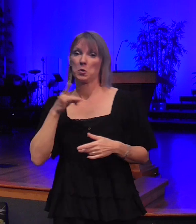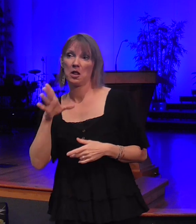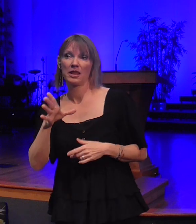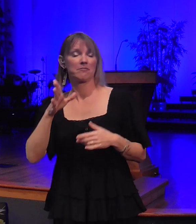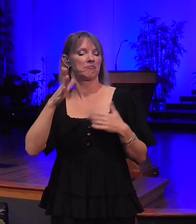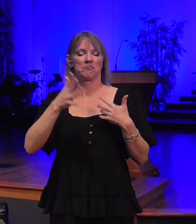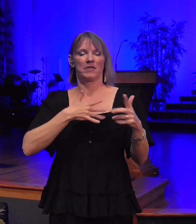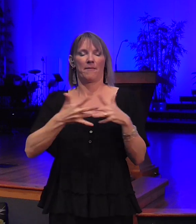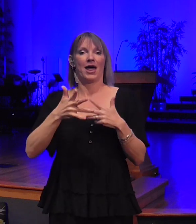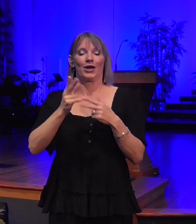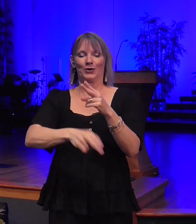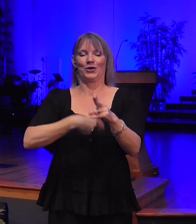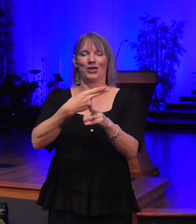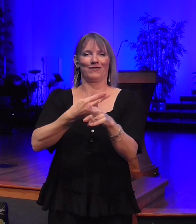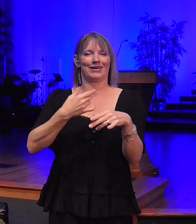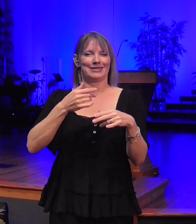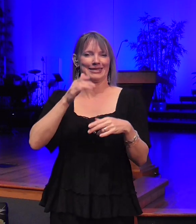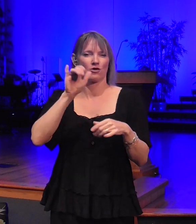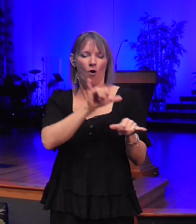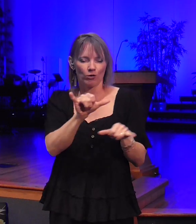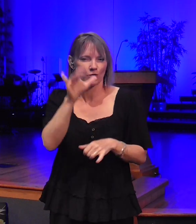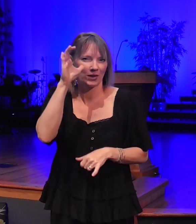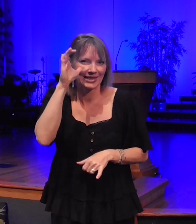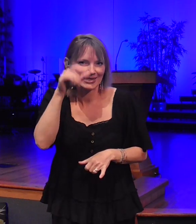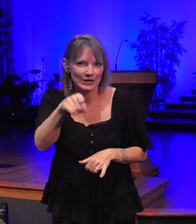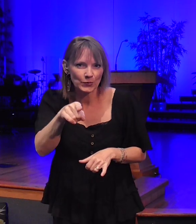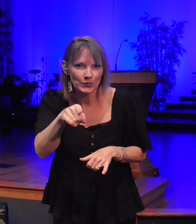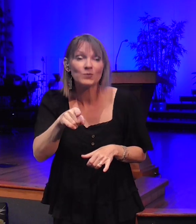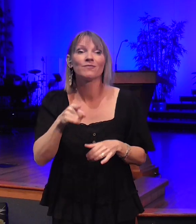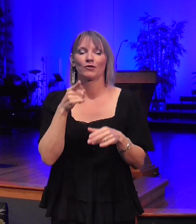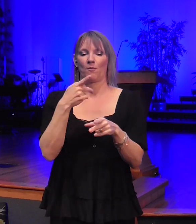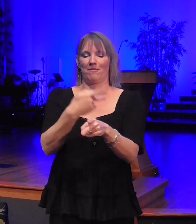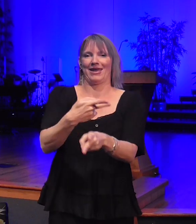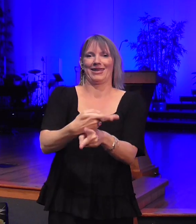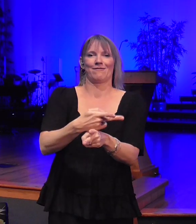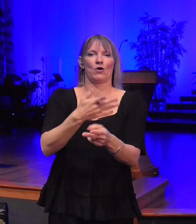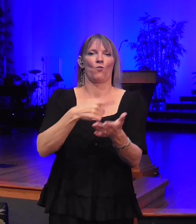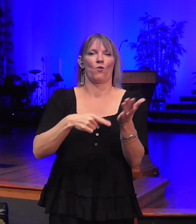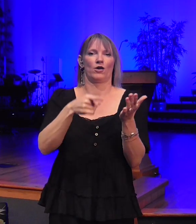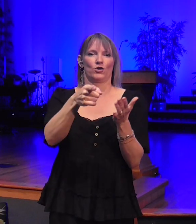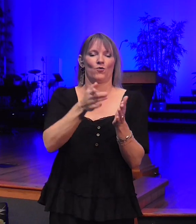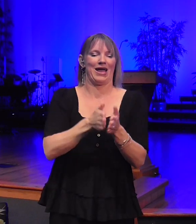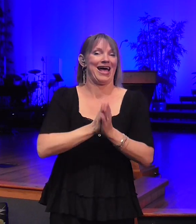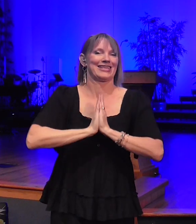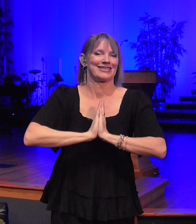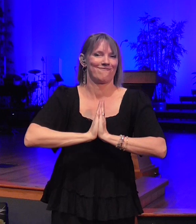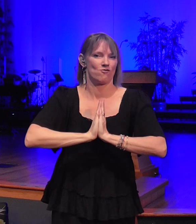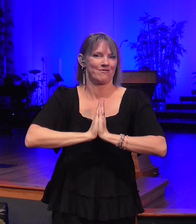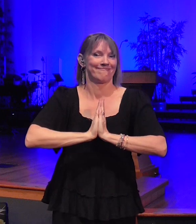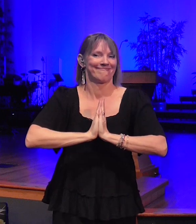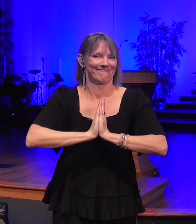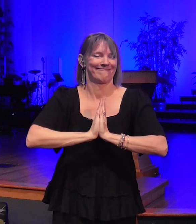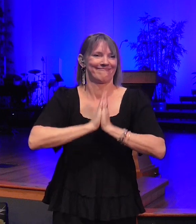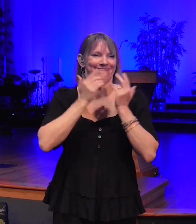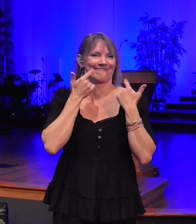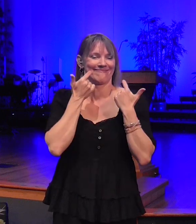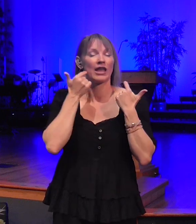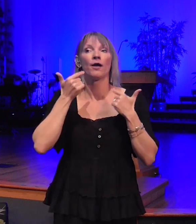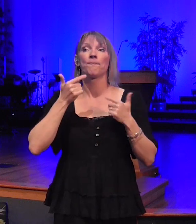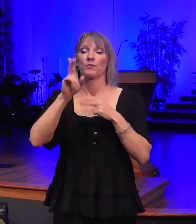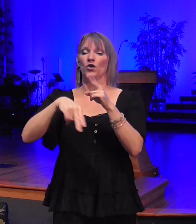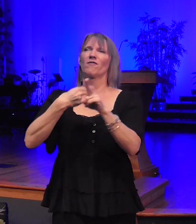you too. So watch out what you ask for. Universe, what's the meaning of